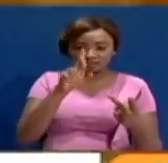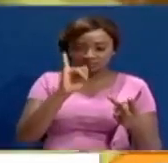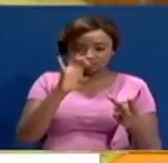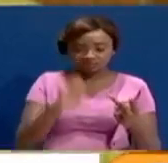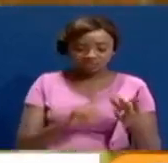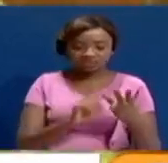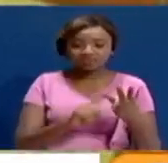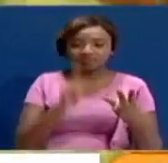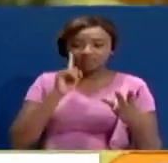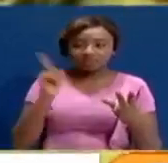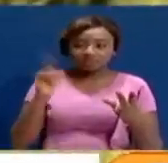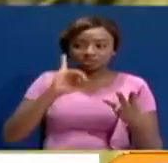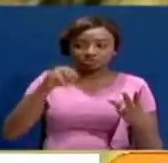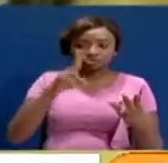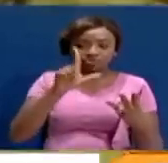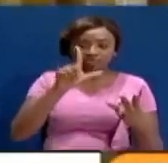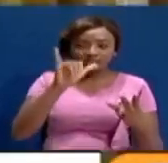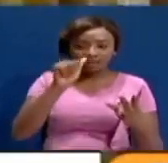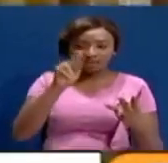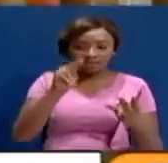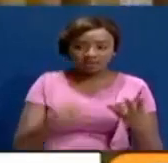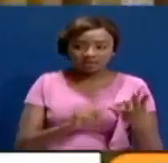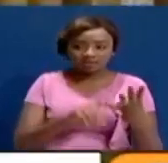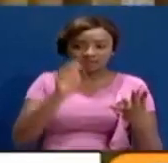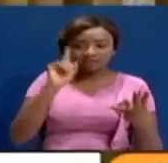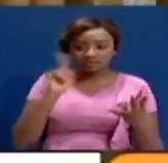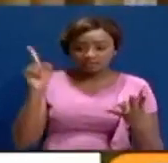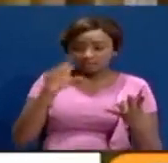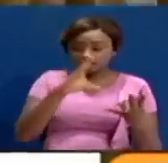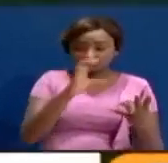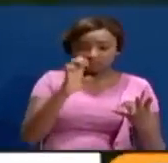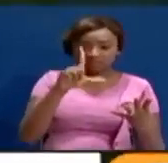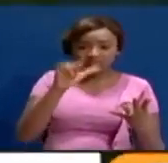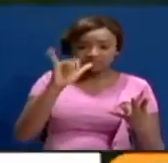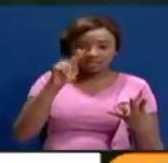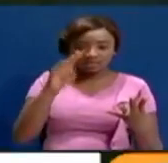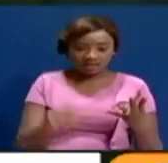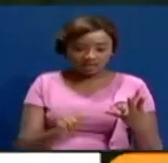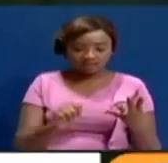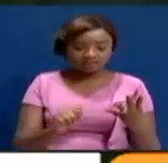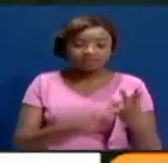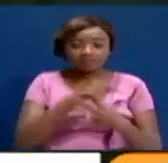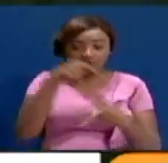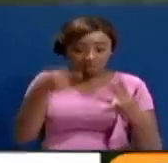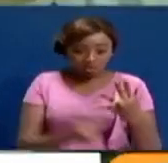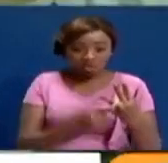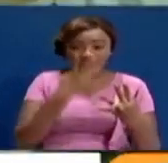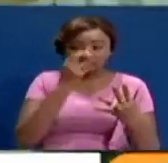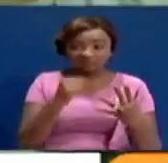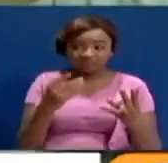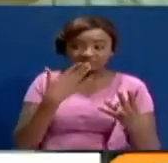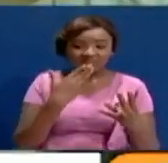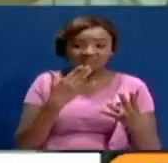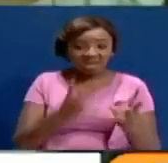appeared before Principal Magistrate Bernard Ochoi, where they were charged with the offence of child trafficking. The suspects, however, did not take